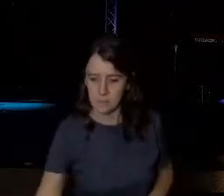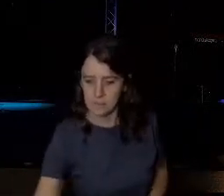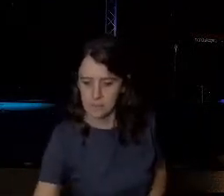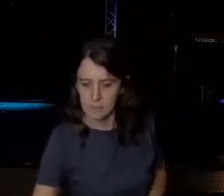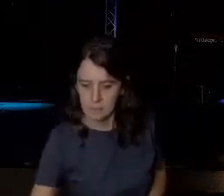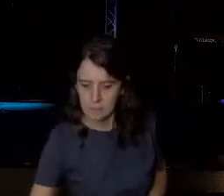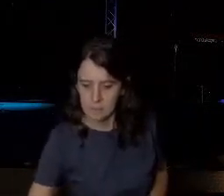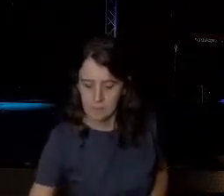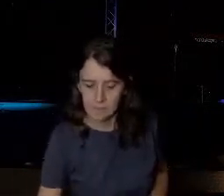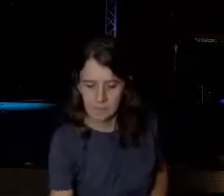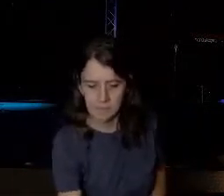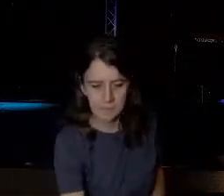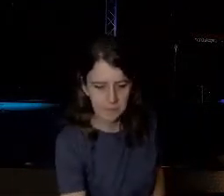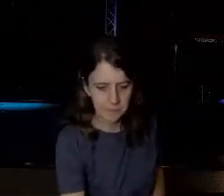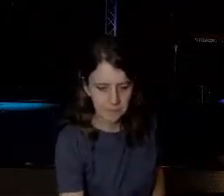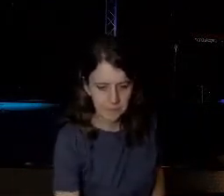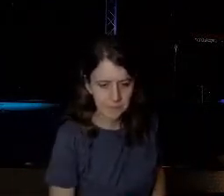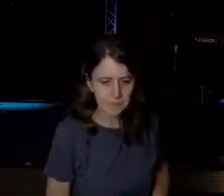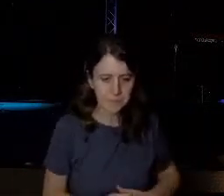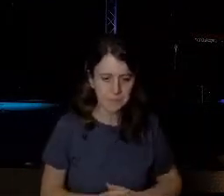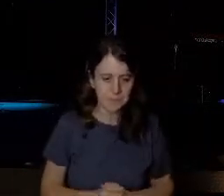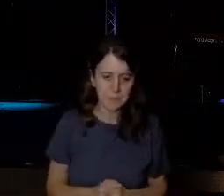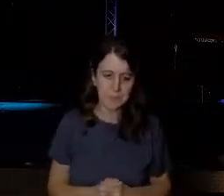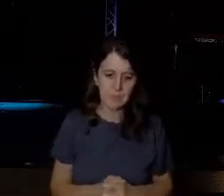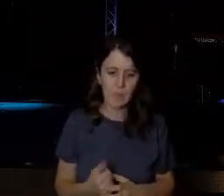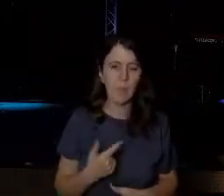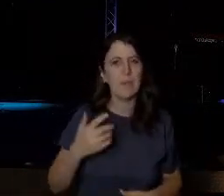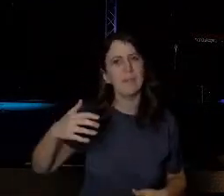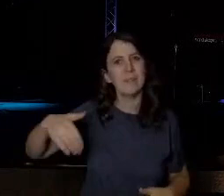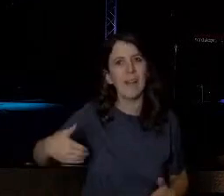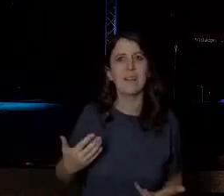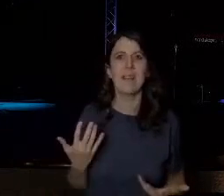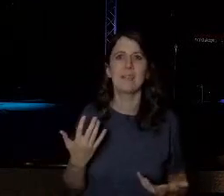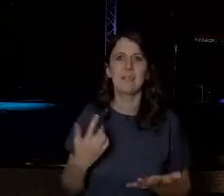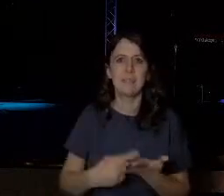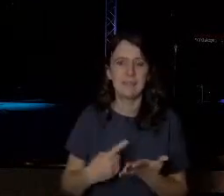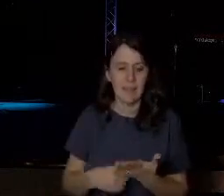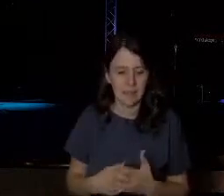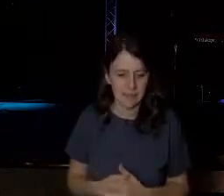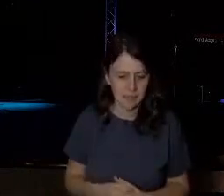that we really haven't quite talked about yet. All right,